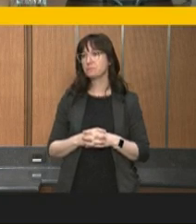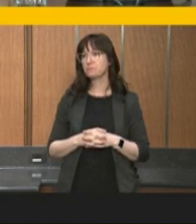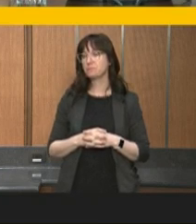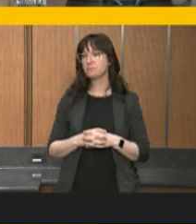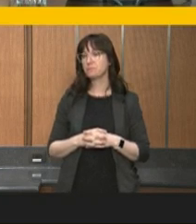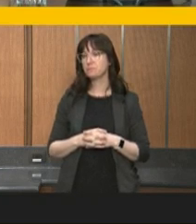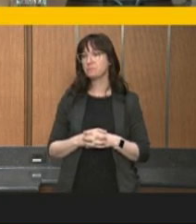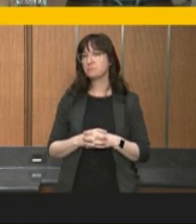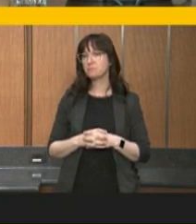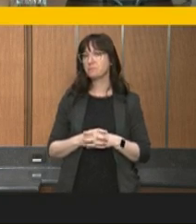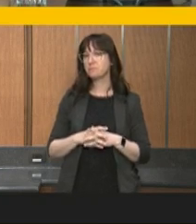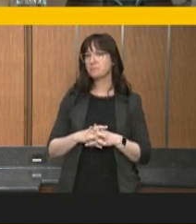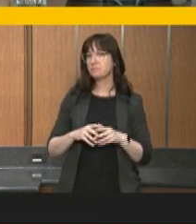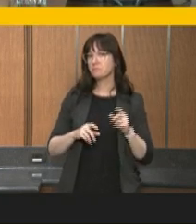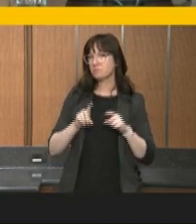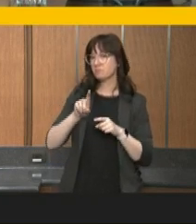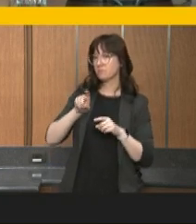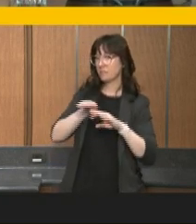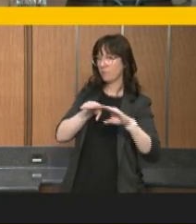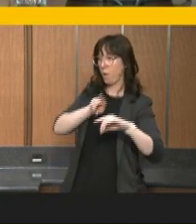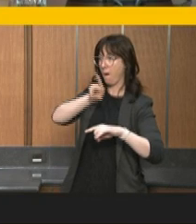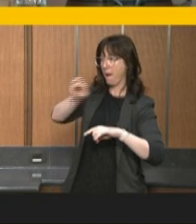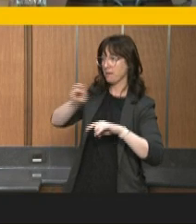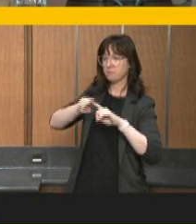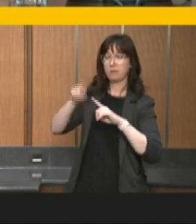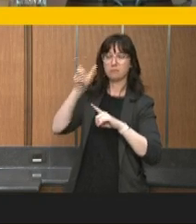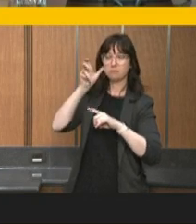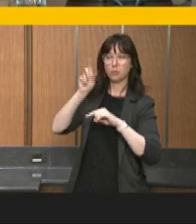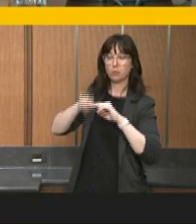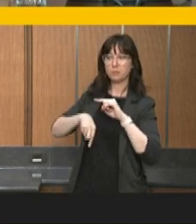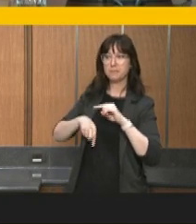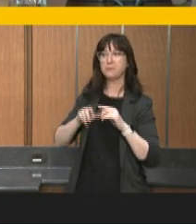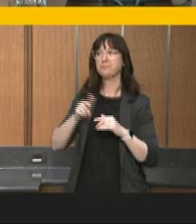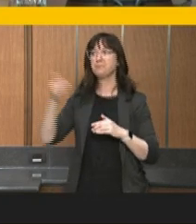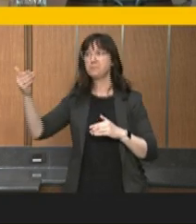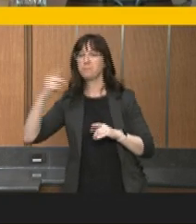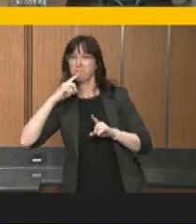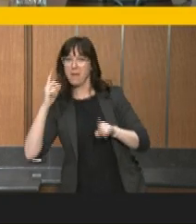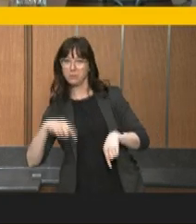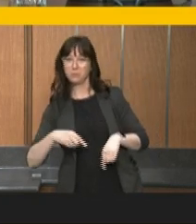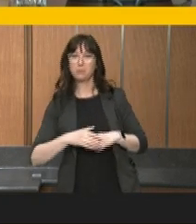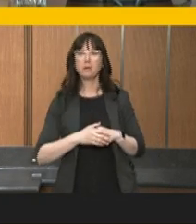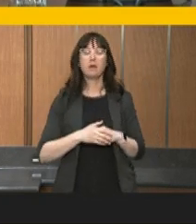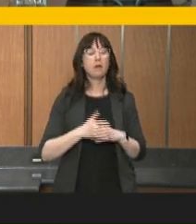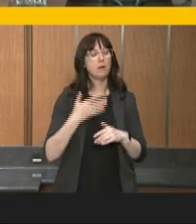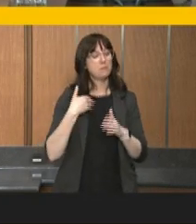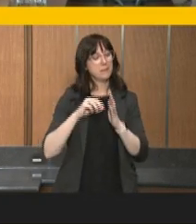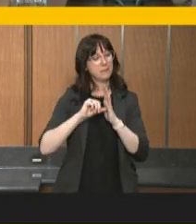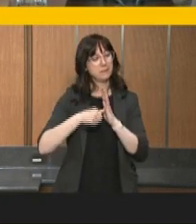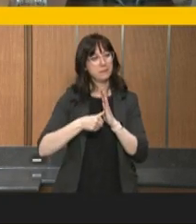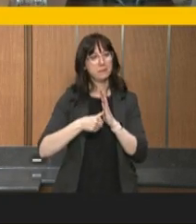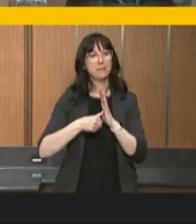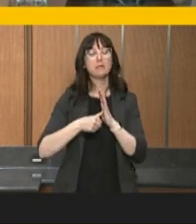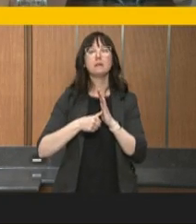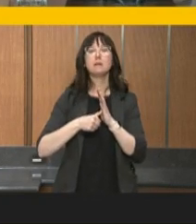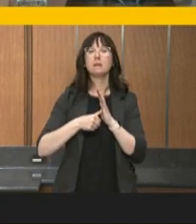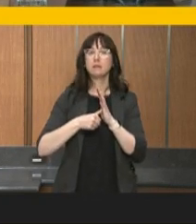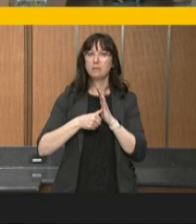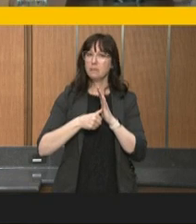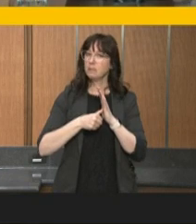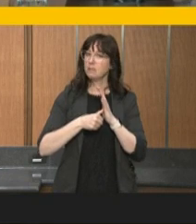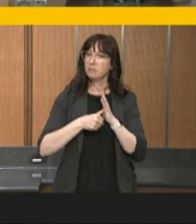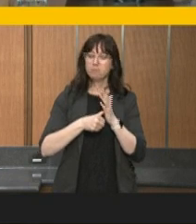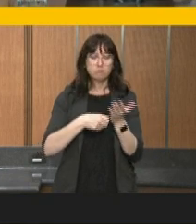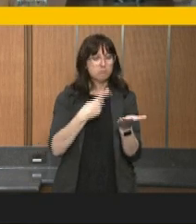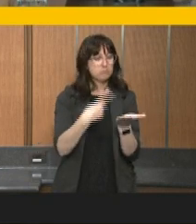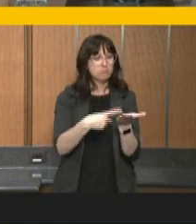Question was audible for the interpreter. Answer. I want to underscore that it was a very positive and